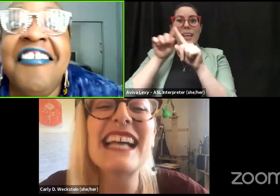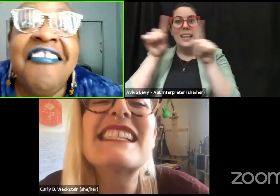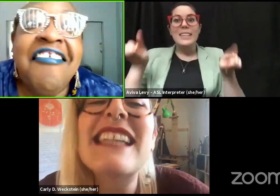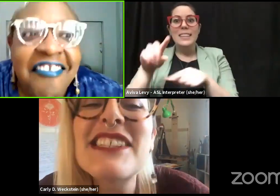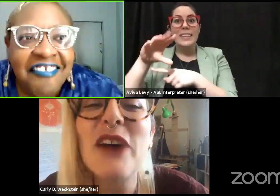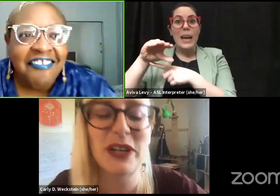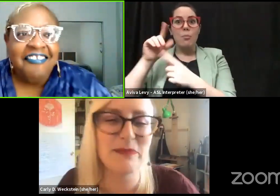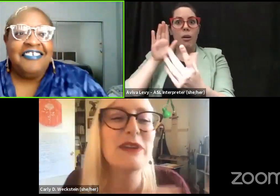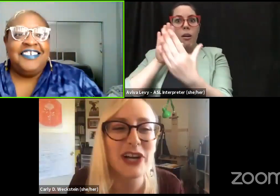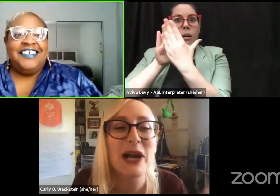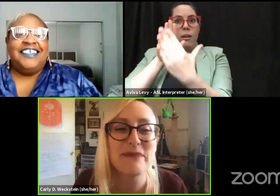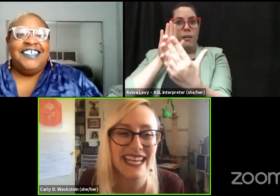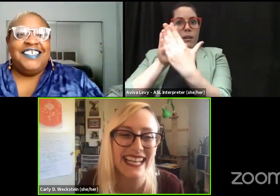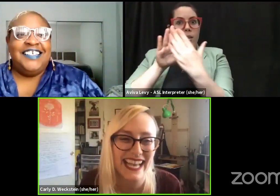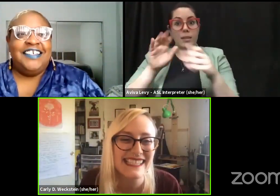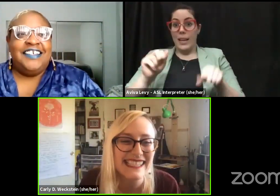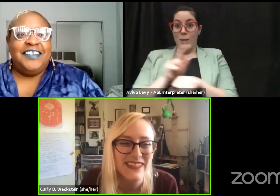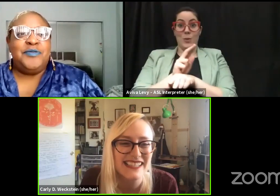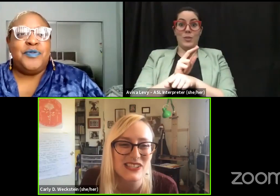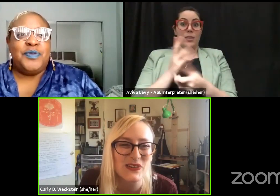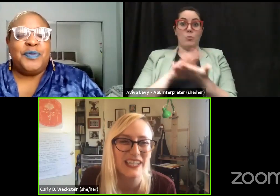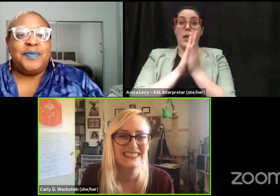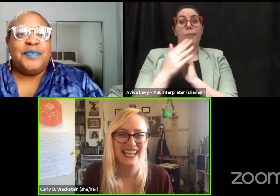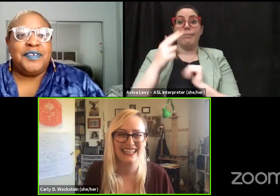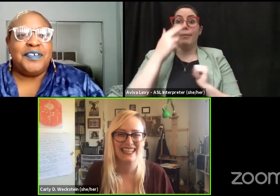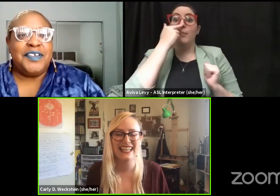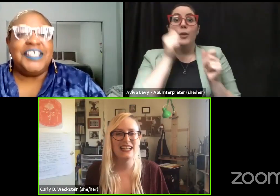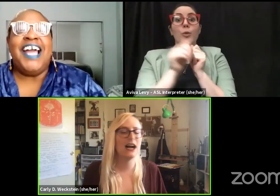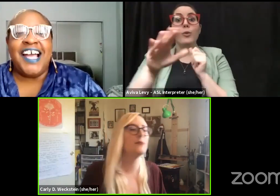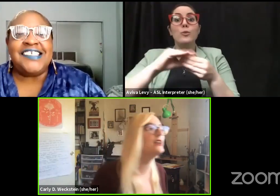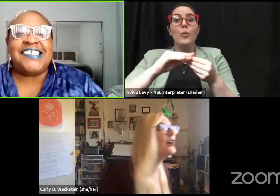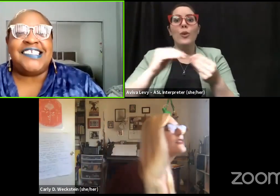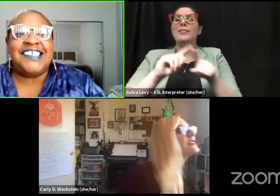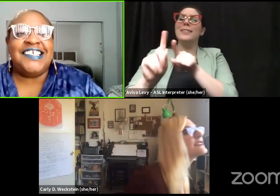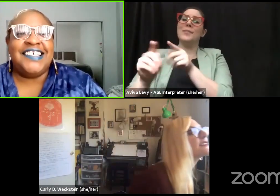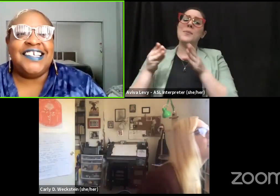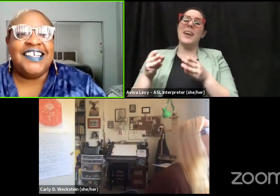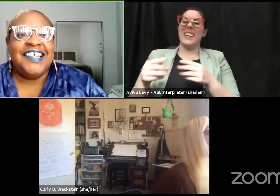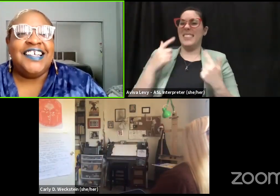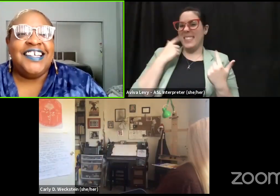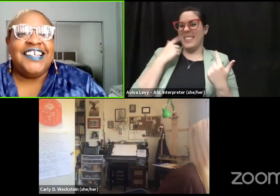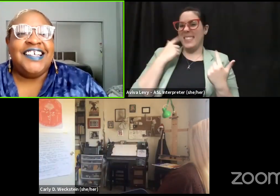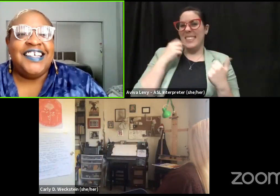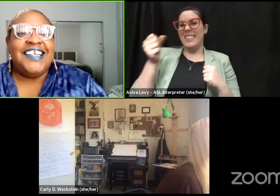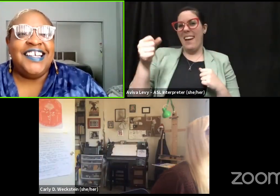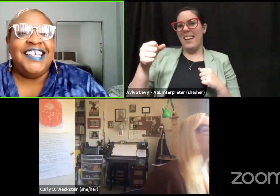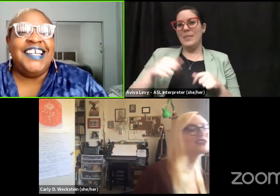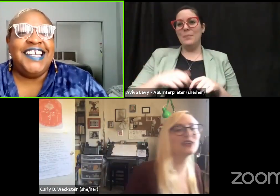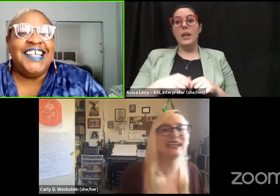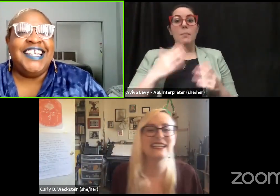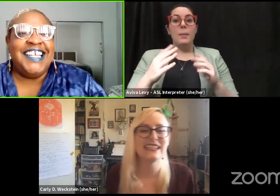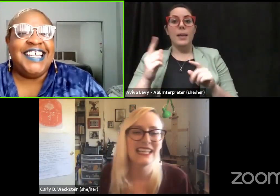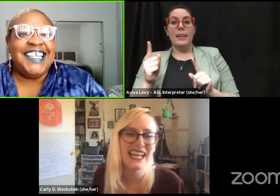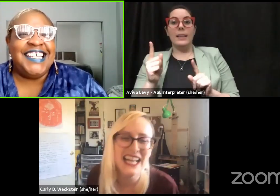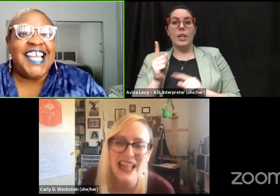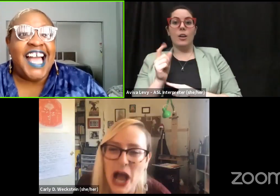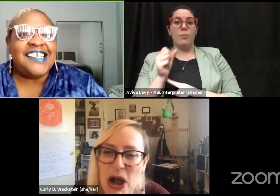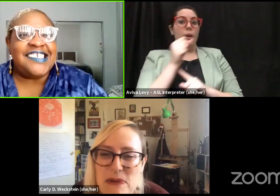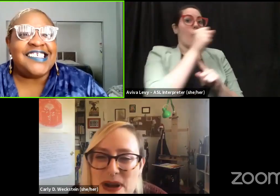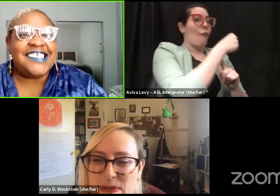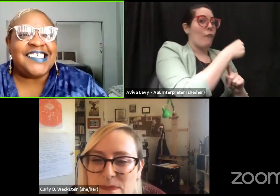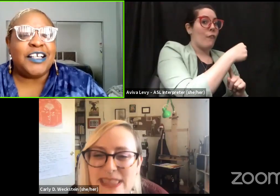Like that's could be a very comedic kiss if that's the story you're telling. Yes. There's like leaning off of the